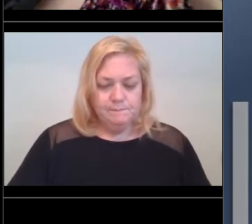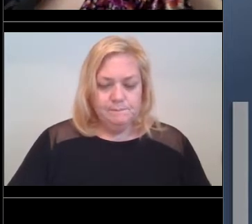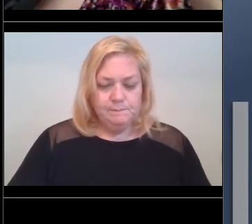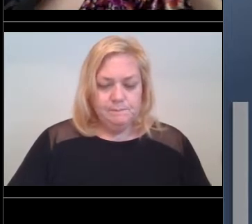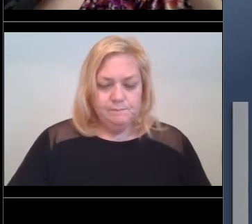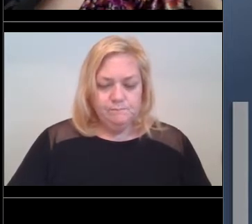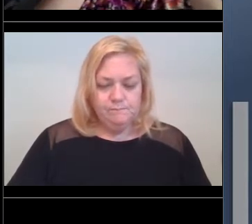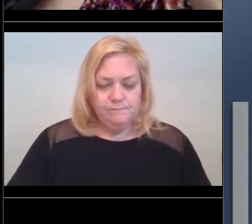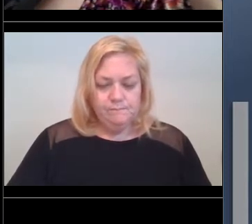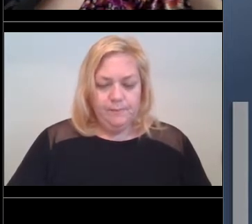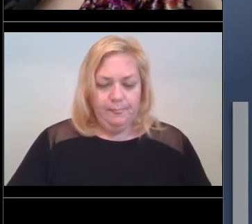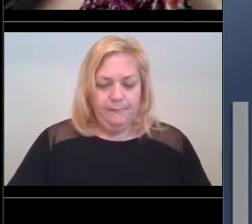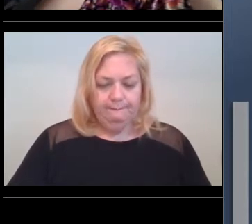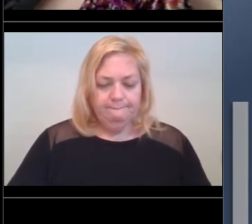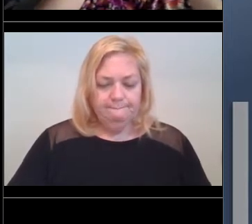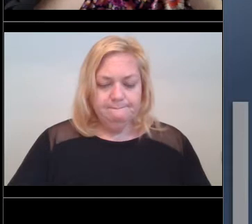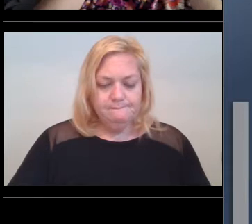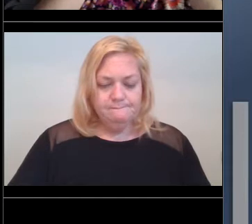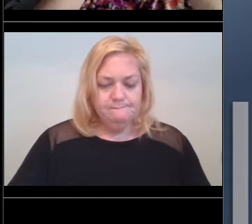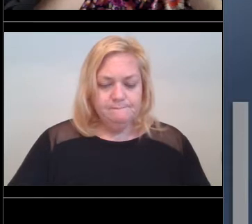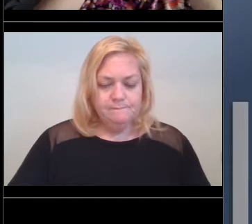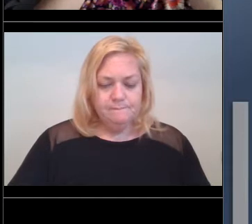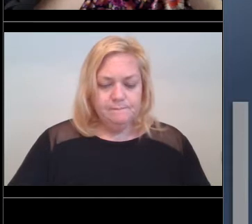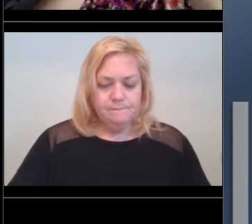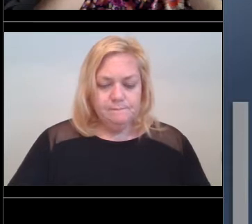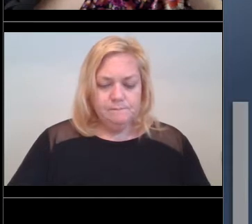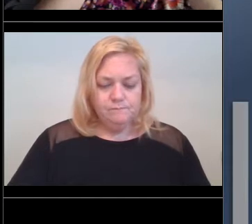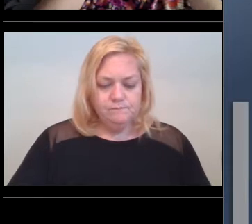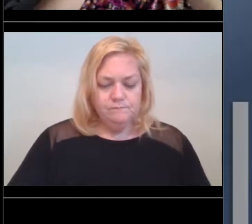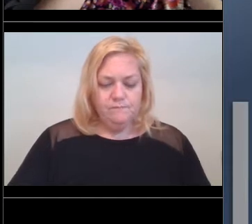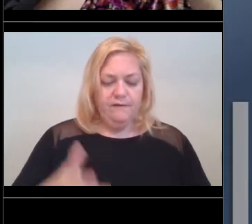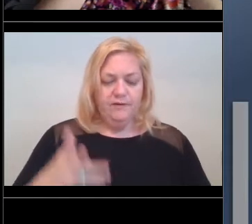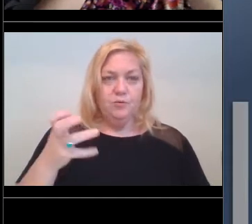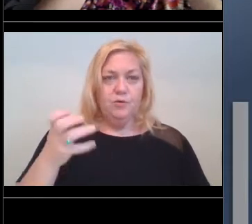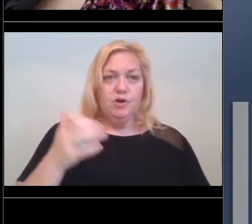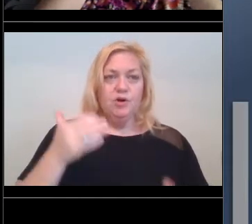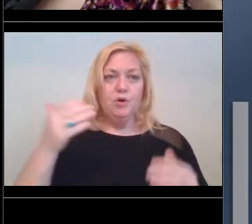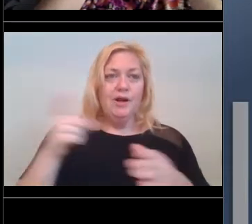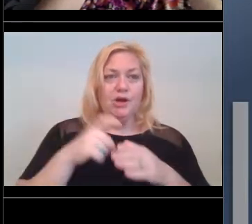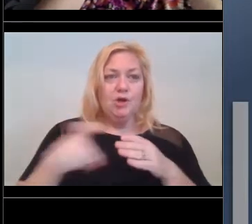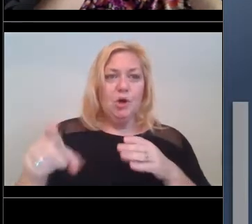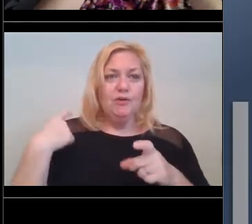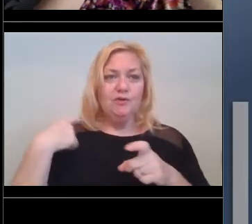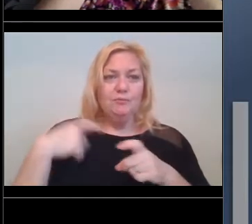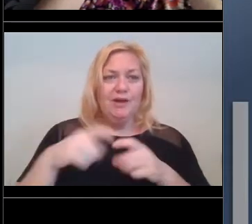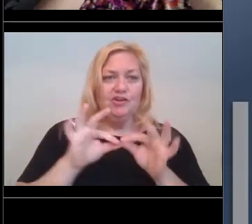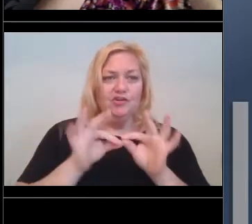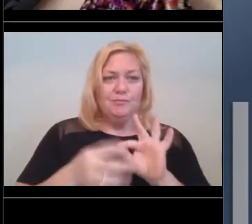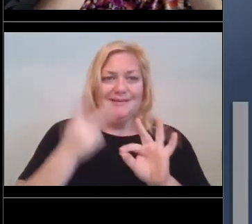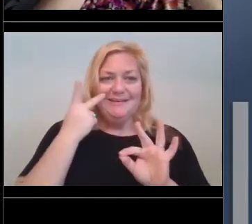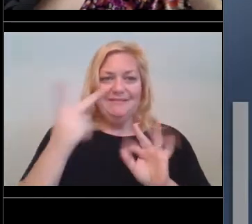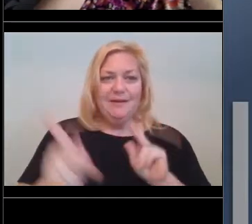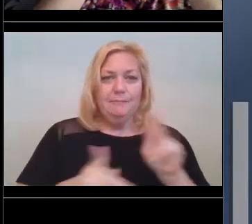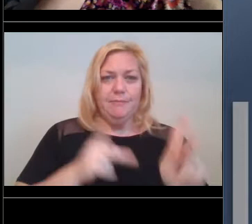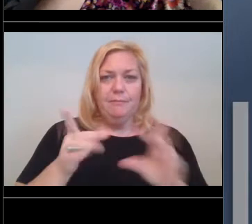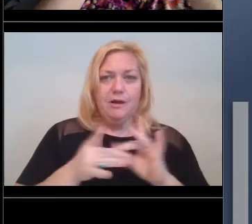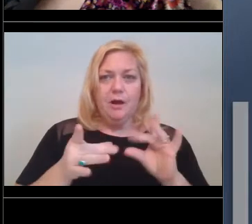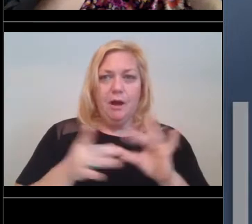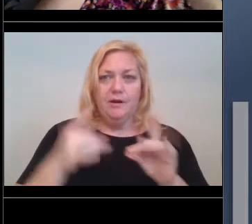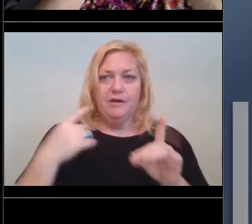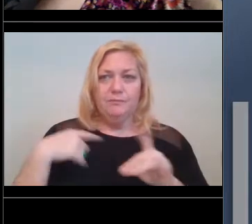Justin, do you want to go ahead and call on the Spanish interpreter to see if there are any public comments on the Spanish